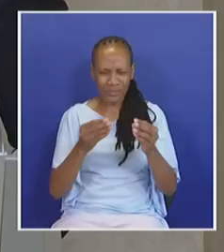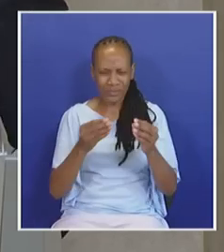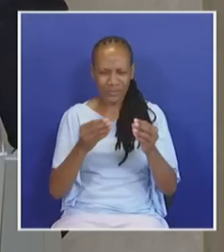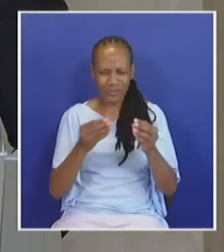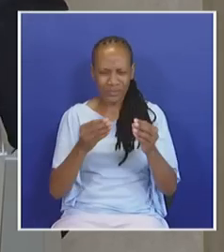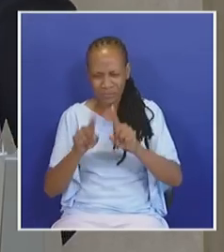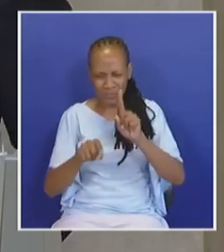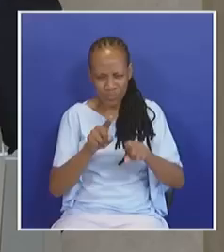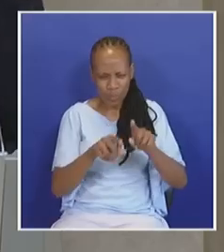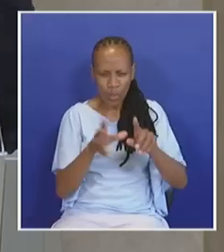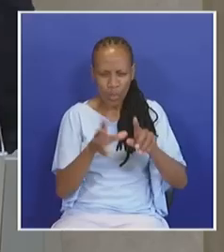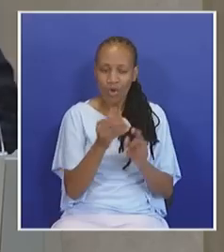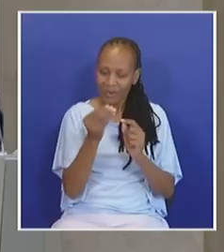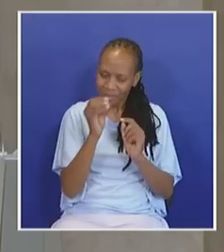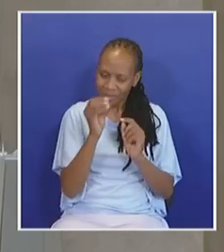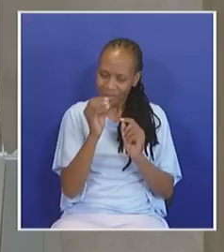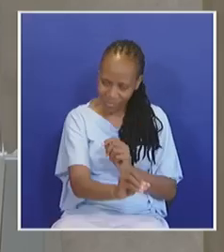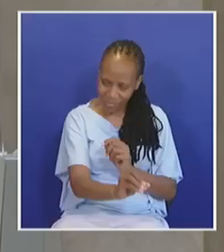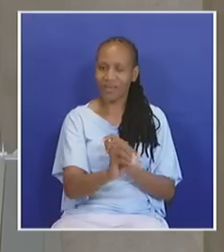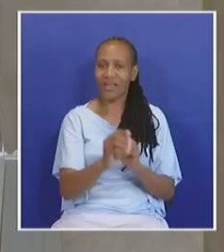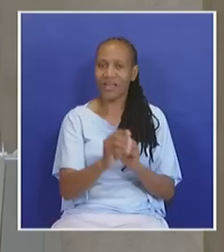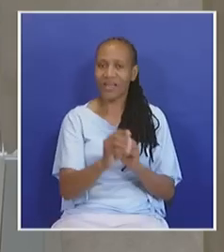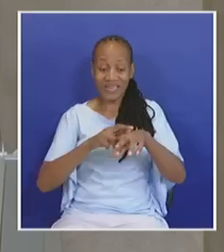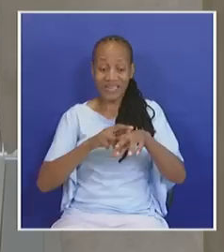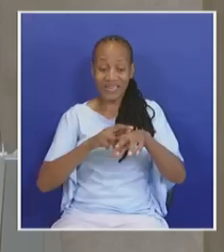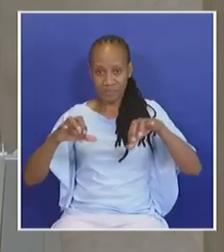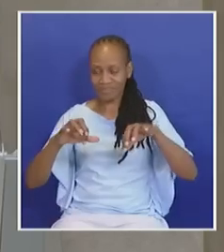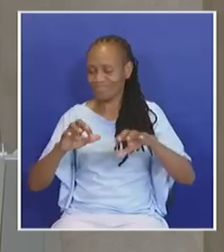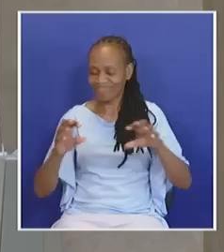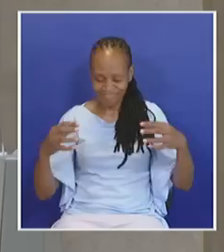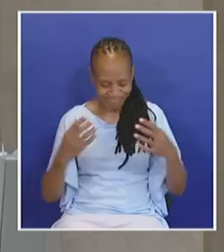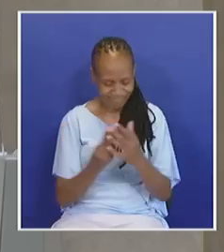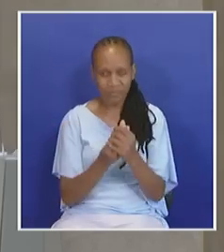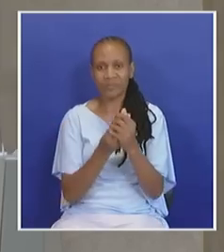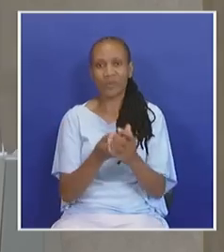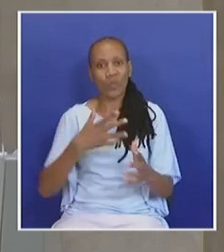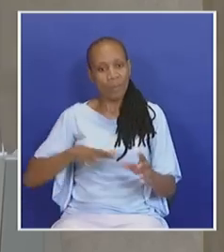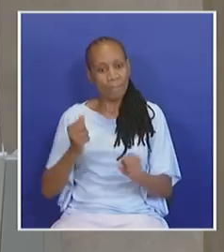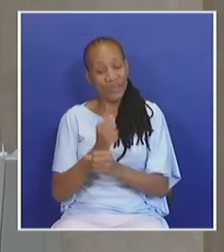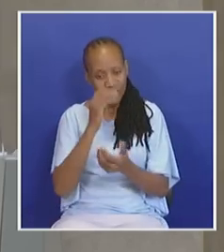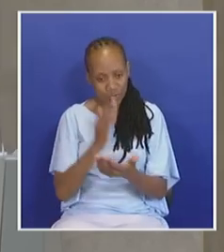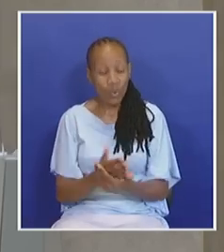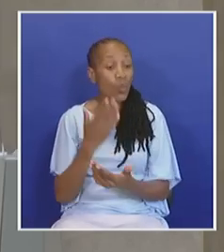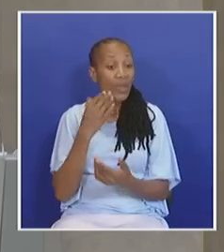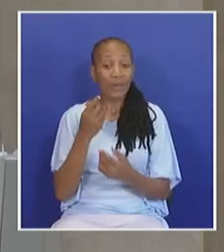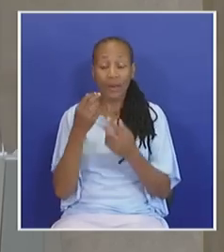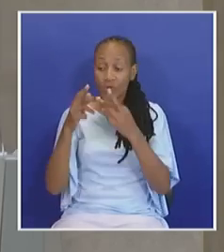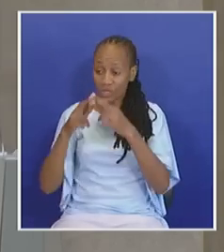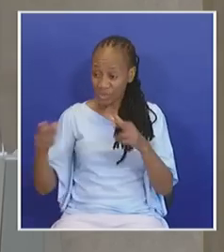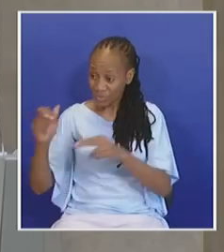party, by beginning to ensure that in the allocation of resources within your